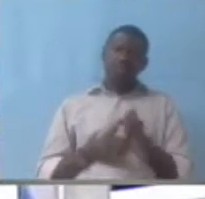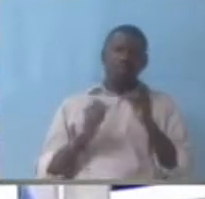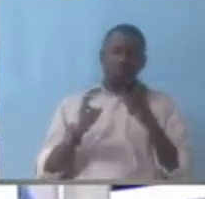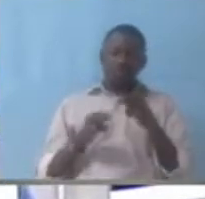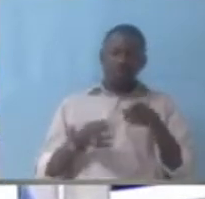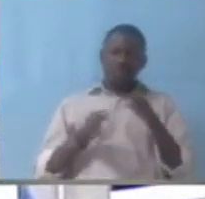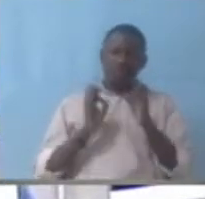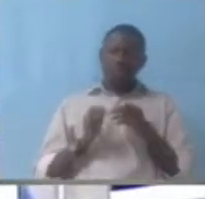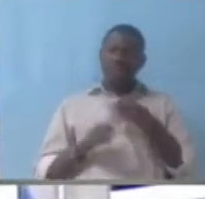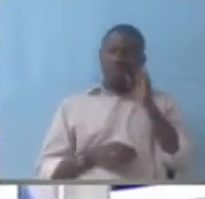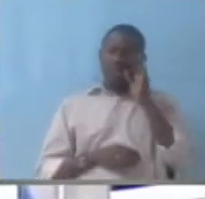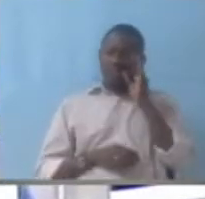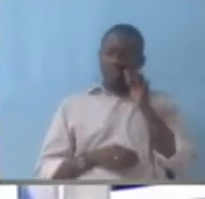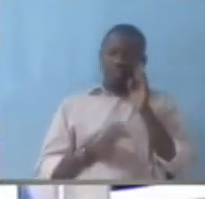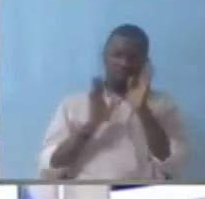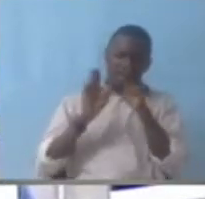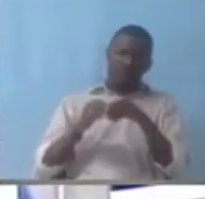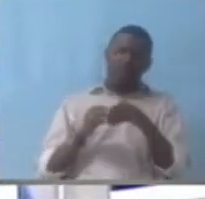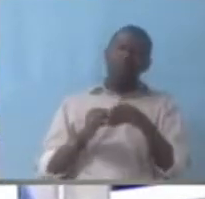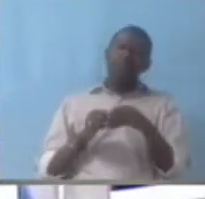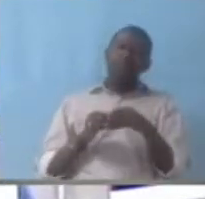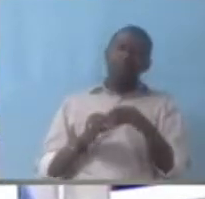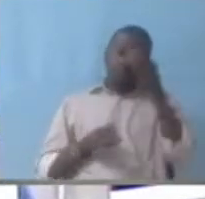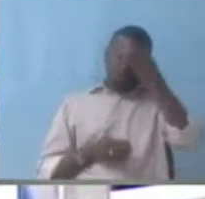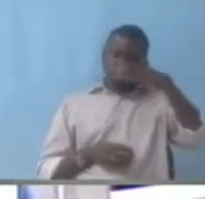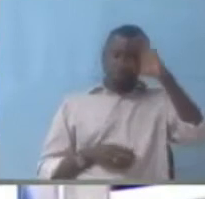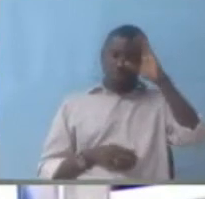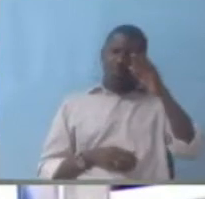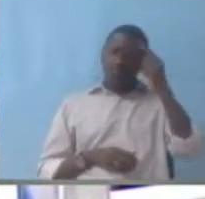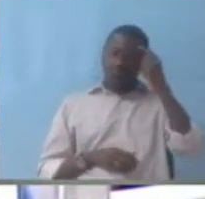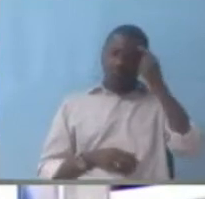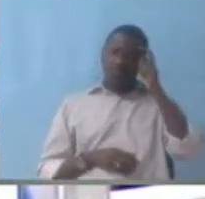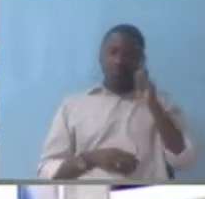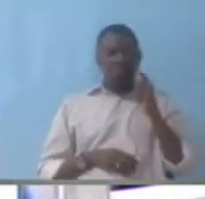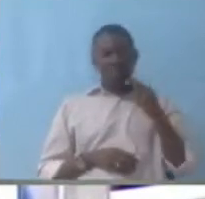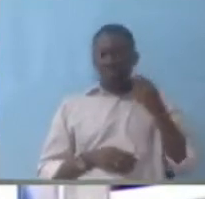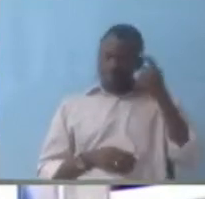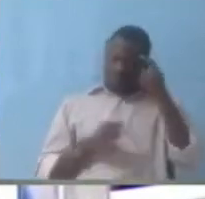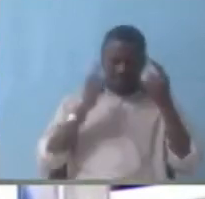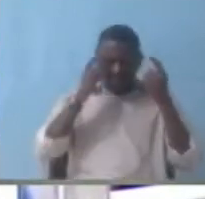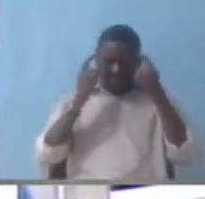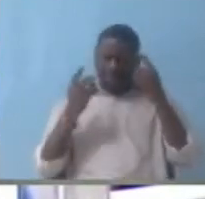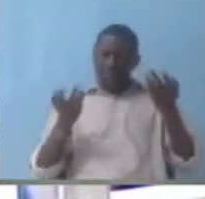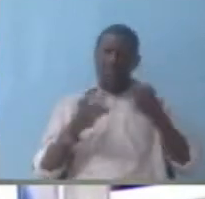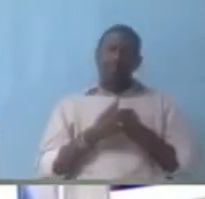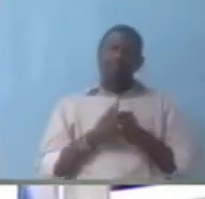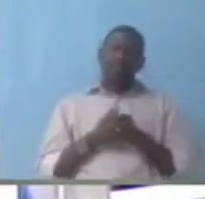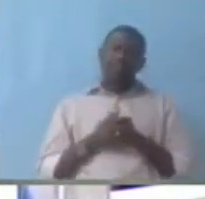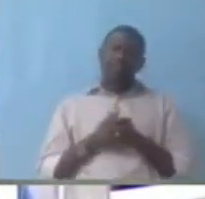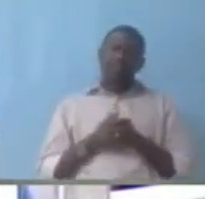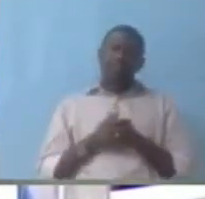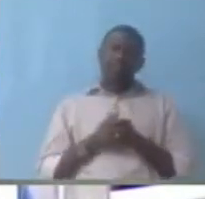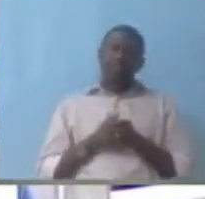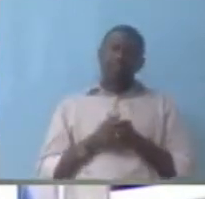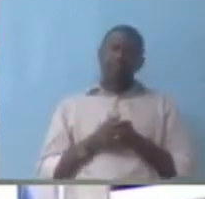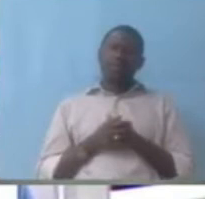the commission to to decide no jabiro nyuntala for the decrees barkafoko fo ntelebe dunota la pro decree